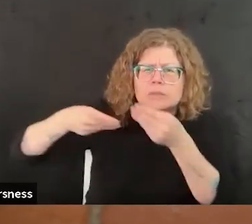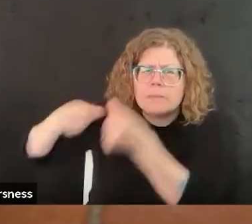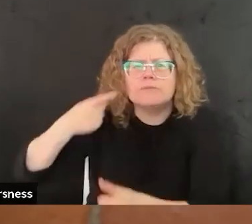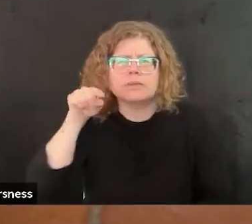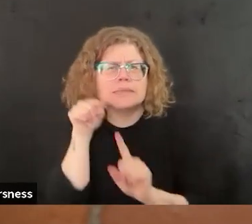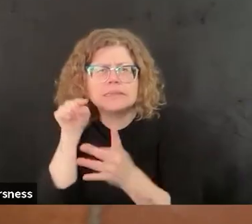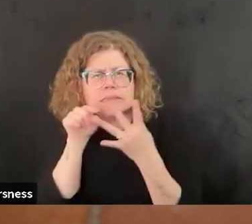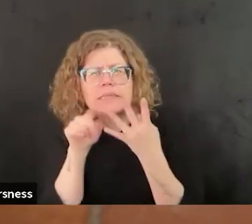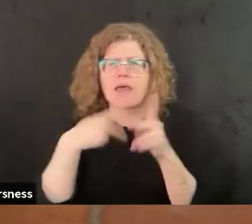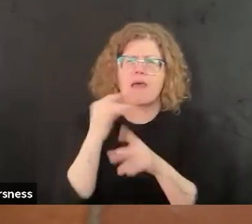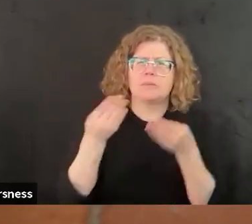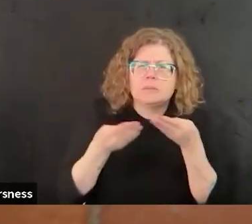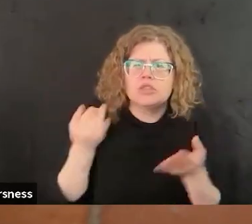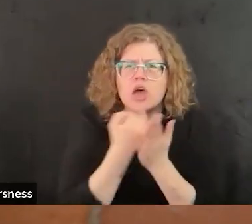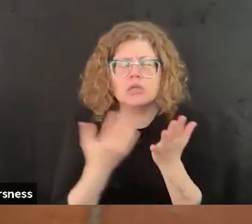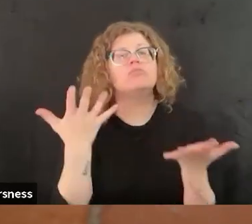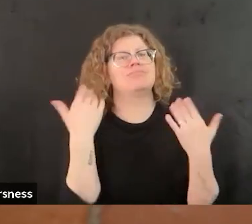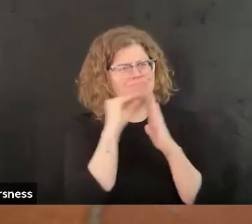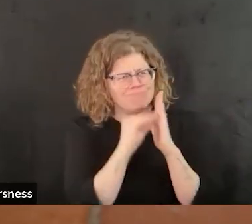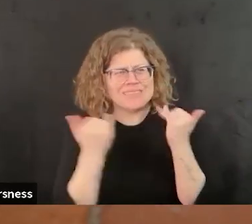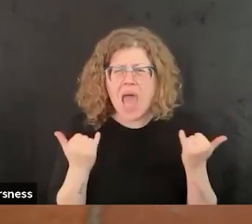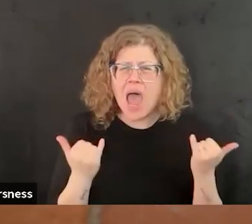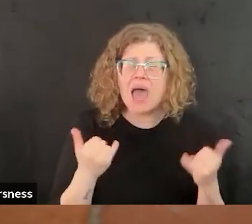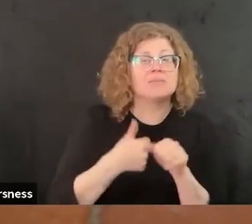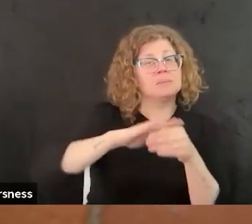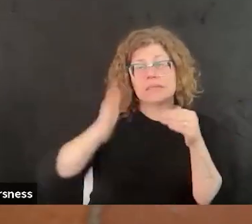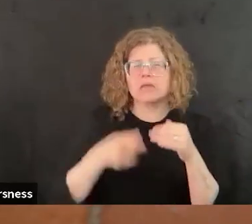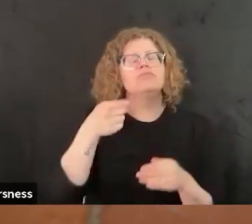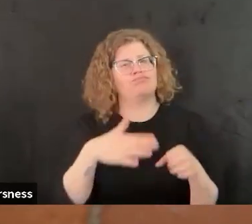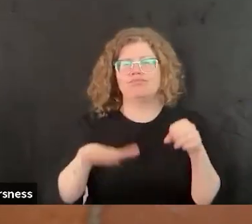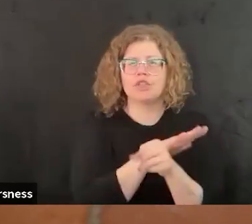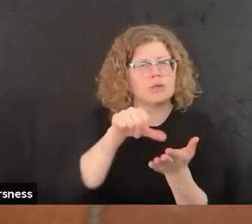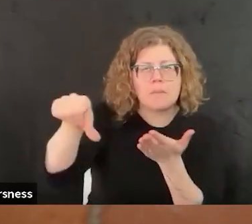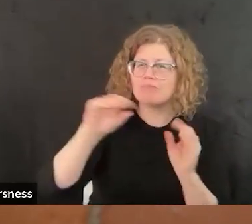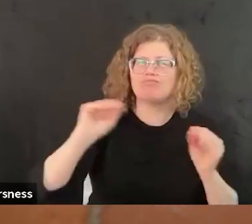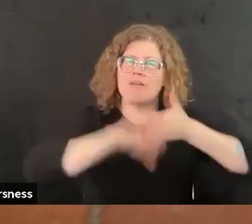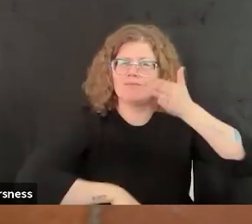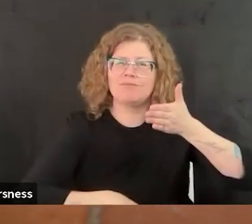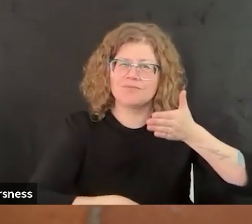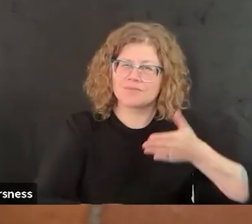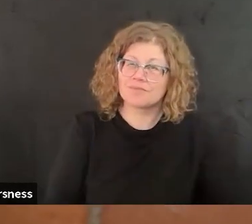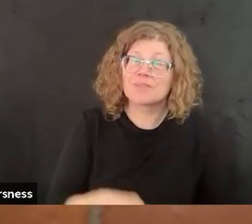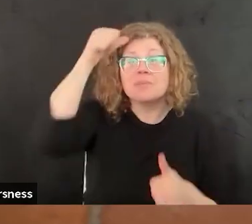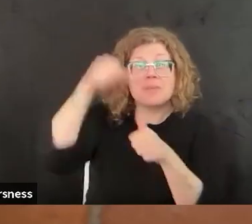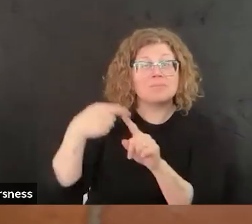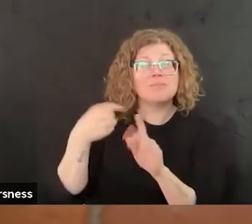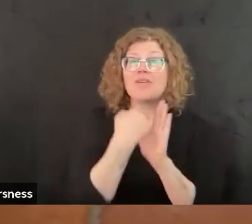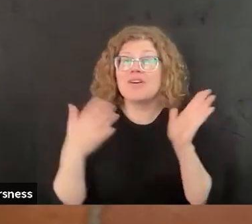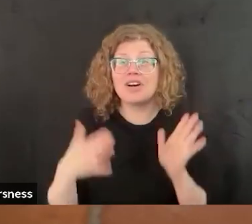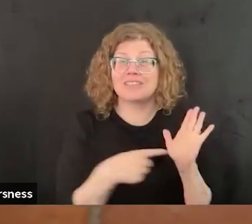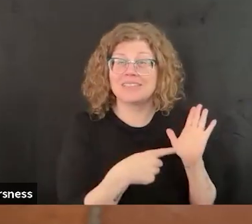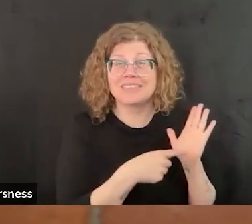have along the way right up front so that you're not the one who's impacted at the end. Because remember, being an artist is a